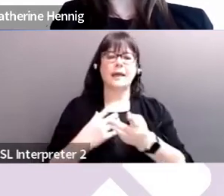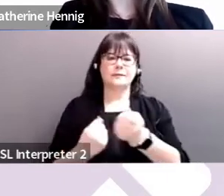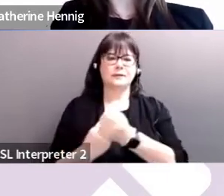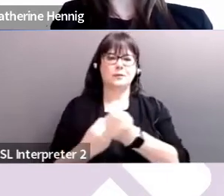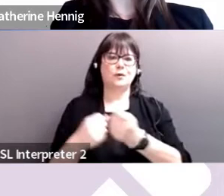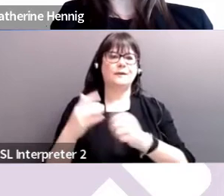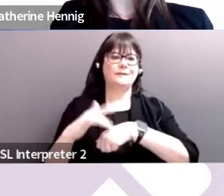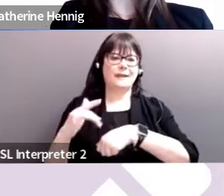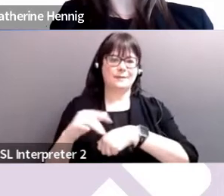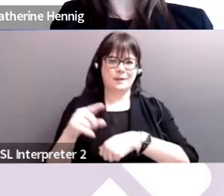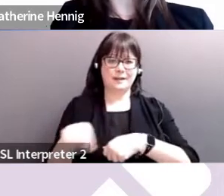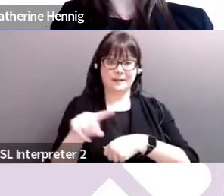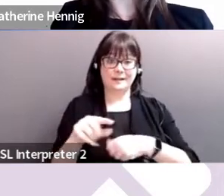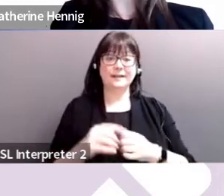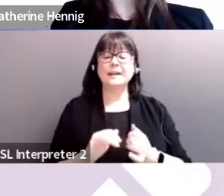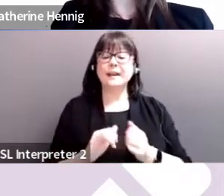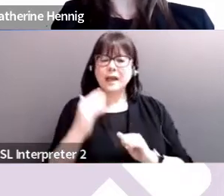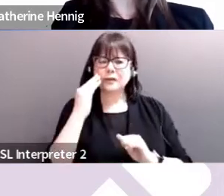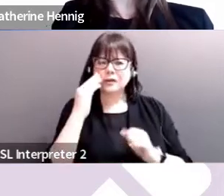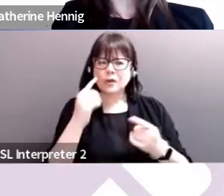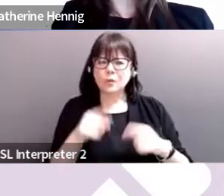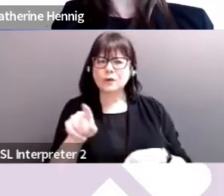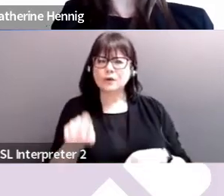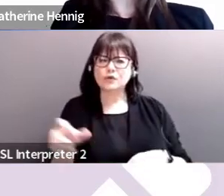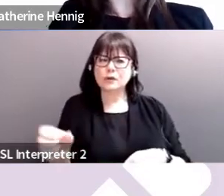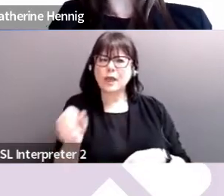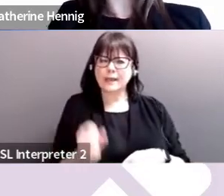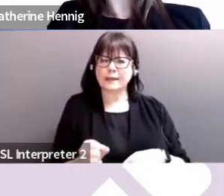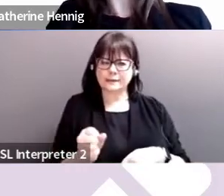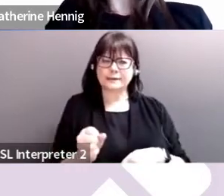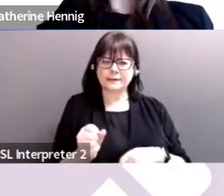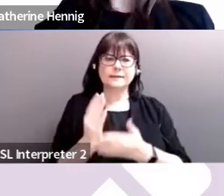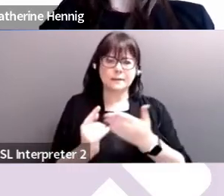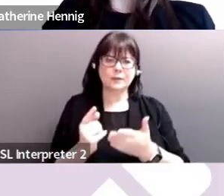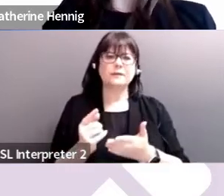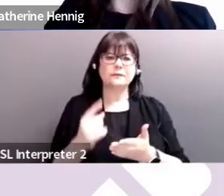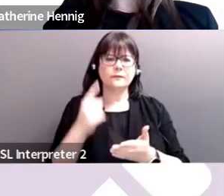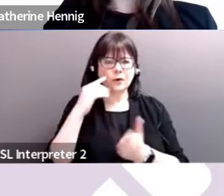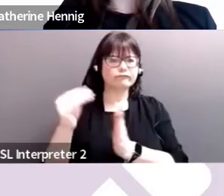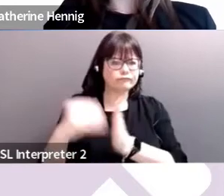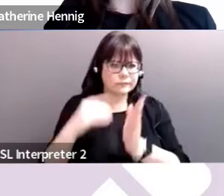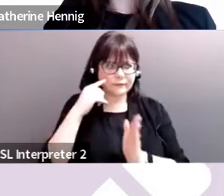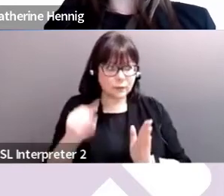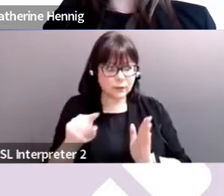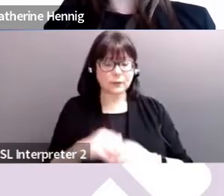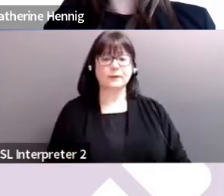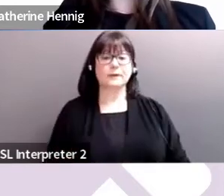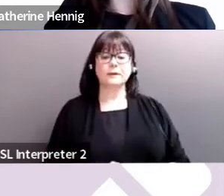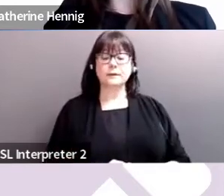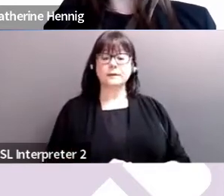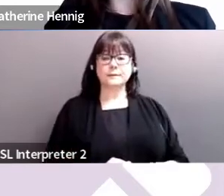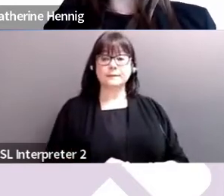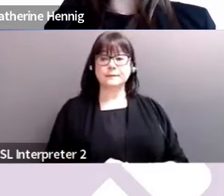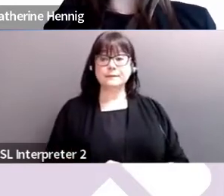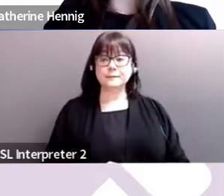and hire and engage a grant writer rather than taking on the grant application yourself? Well, to answer that question, I would actually turn